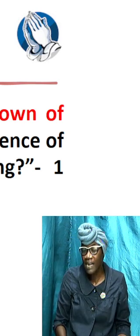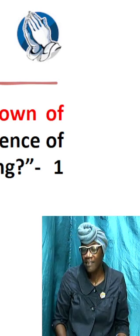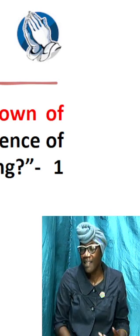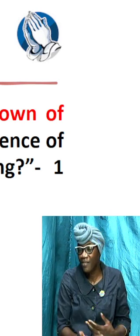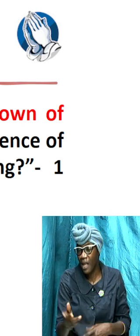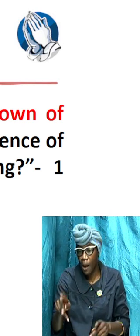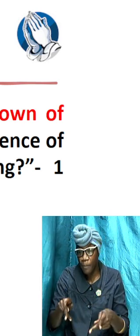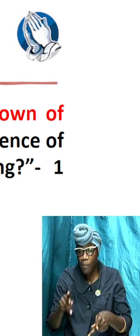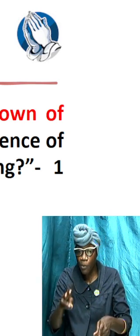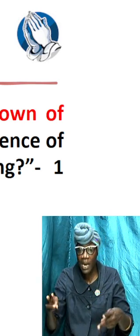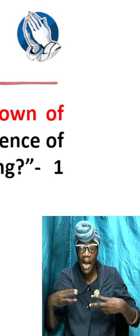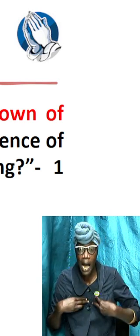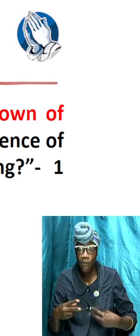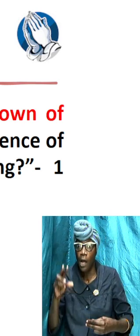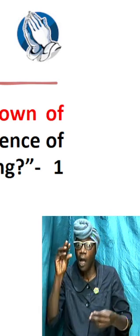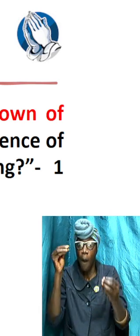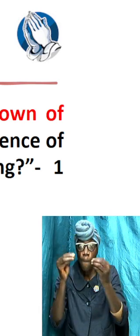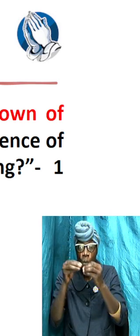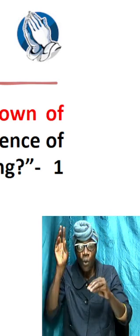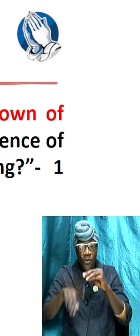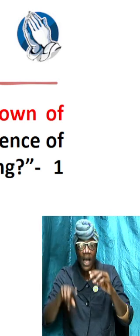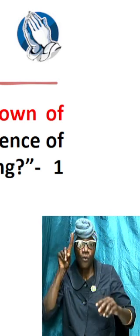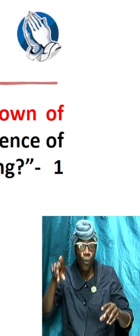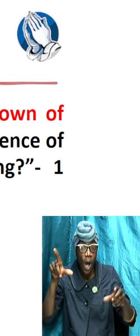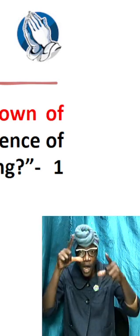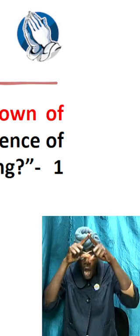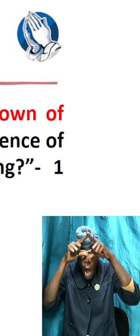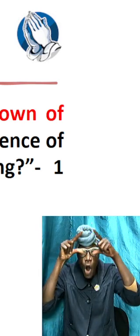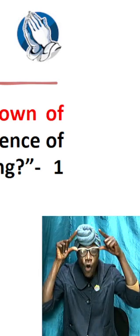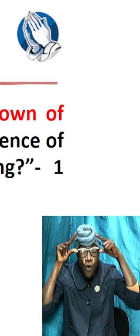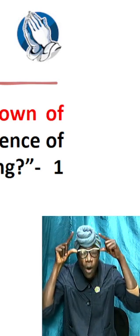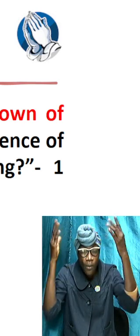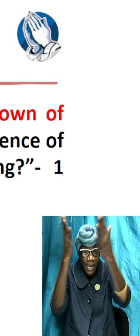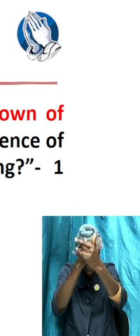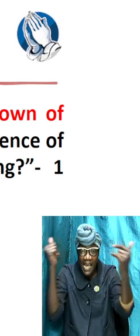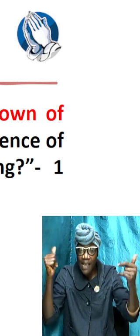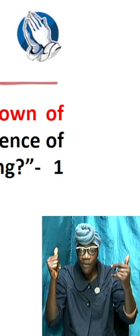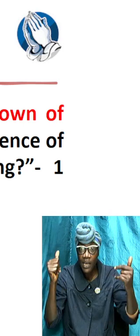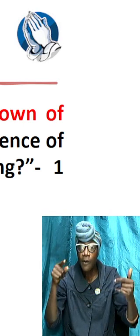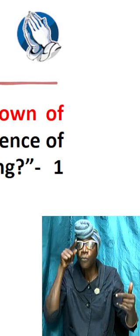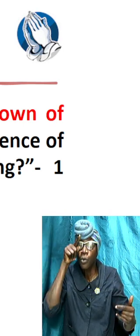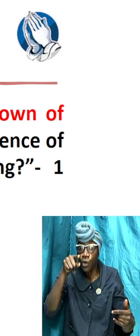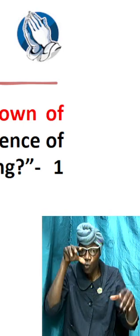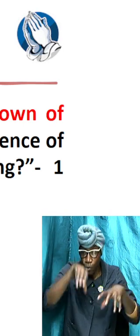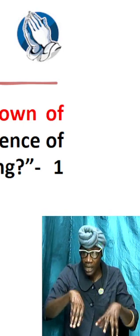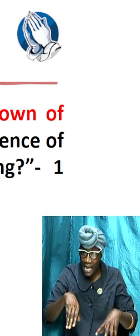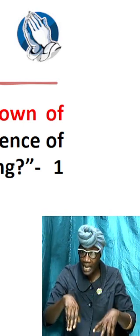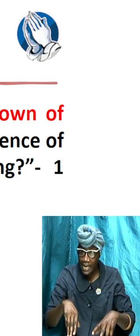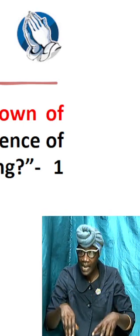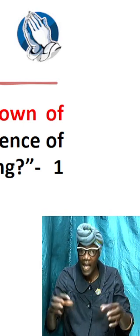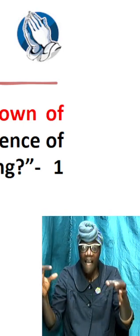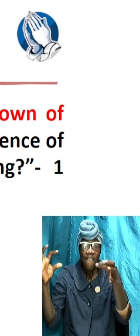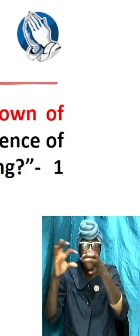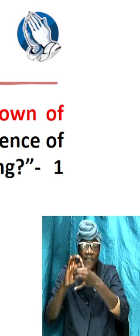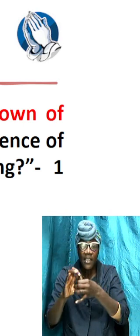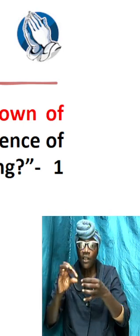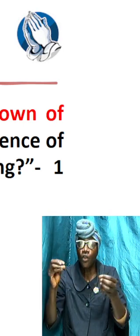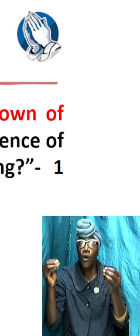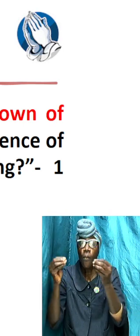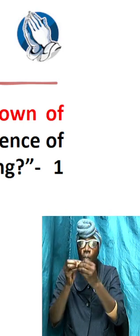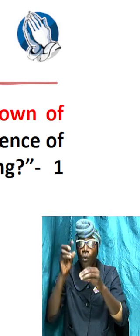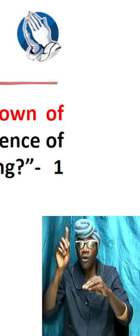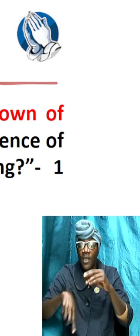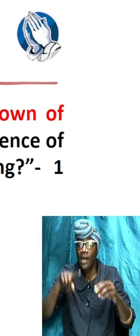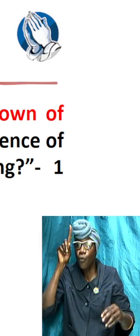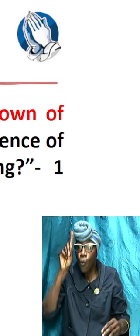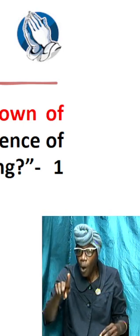of crown in heaven. And the truth be told, as we look at these crowns, we realize that you can fit into more than one category. Just like when we have the